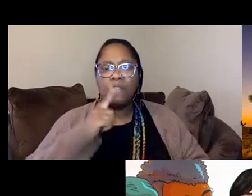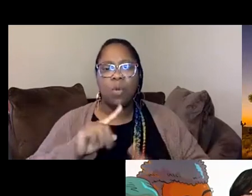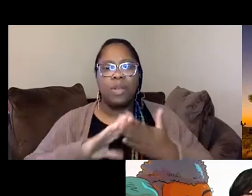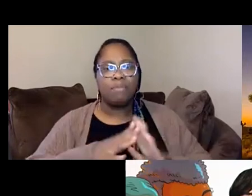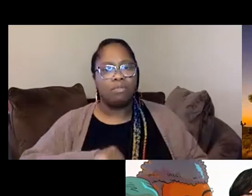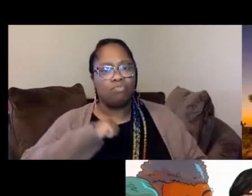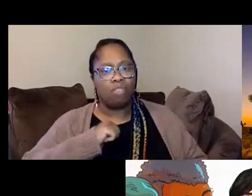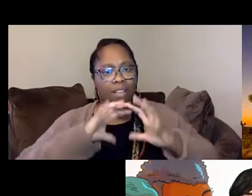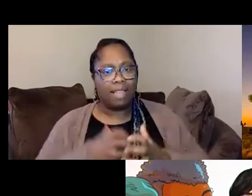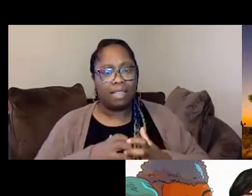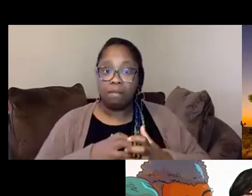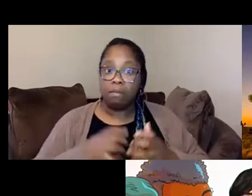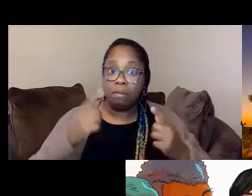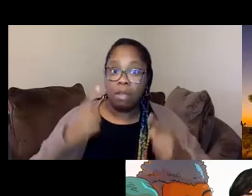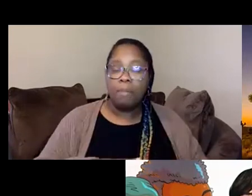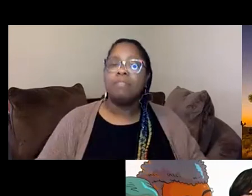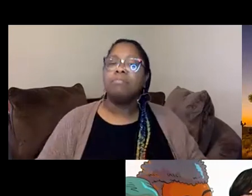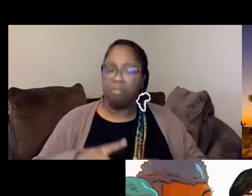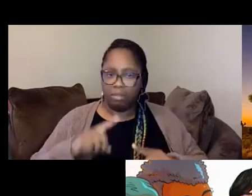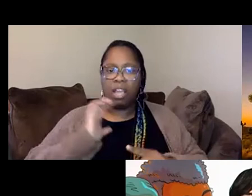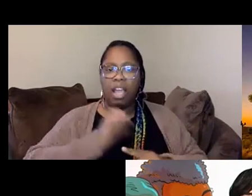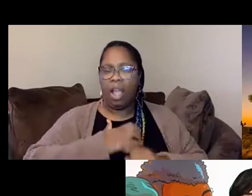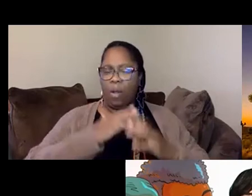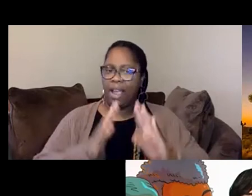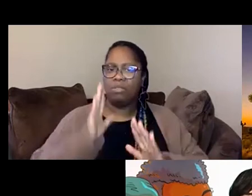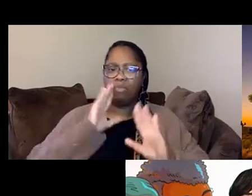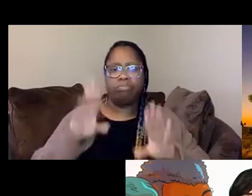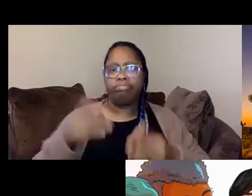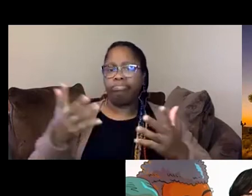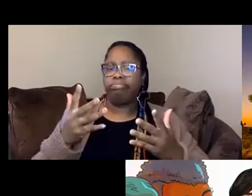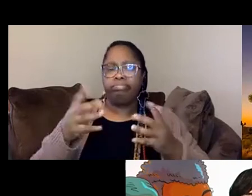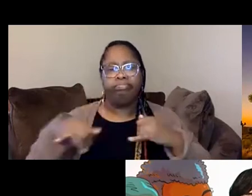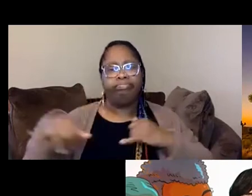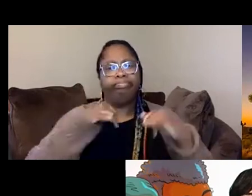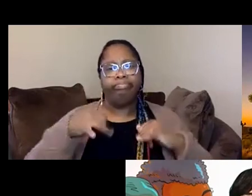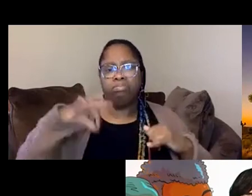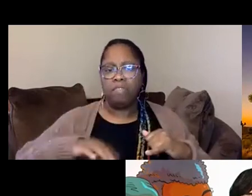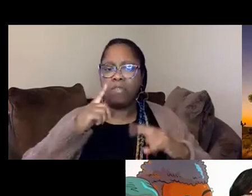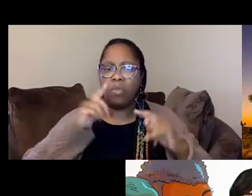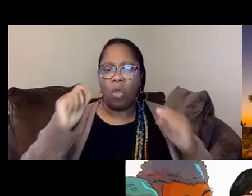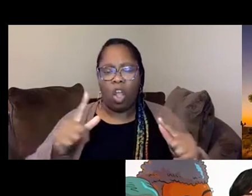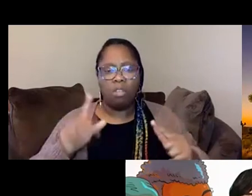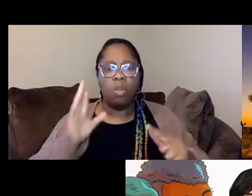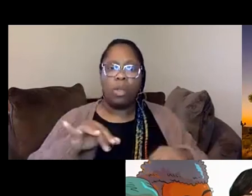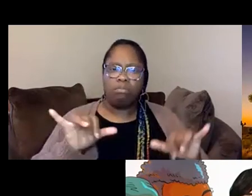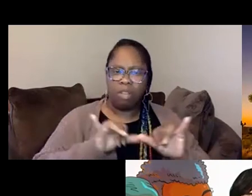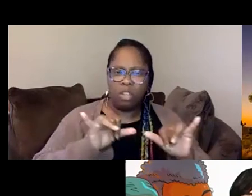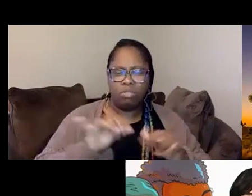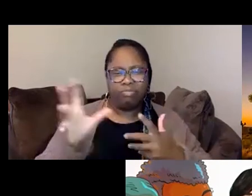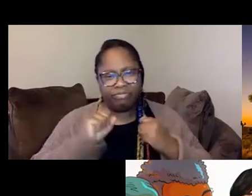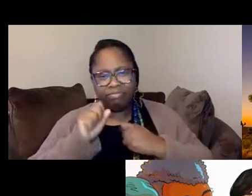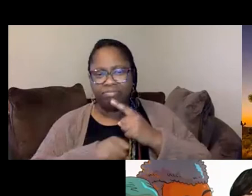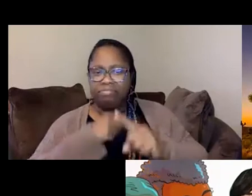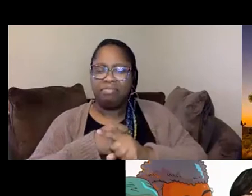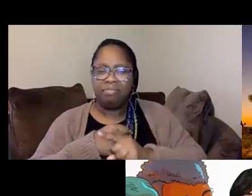initiative succeeds, housing will be approached as a common good in Los Angeles, which will measurably and expeditiously impact the housing affordability